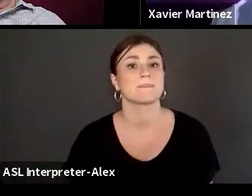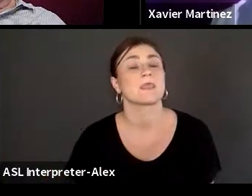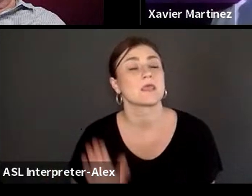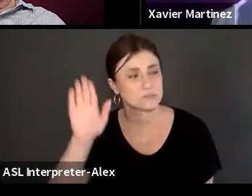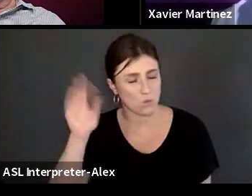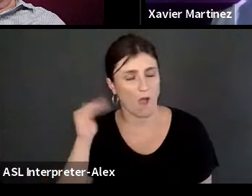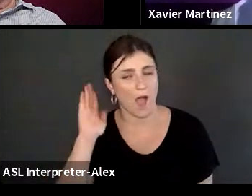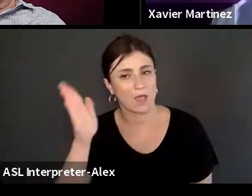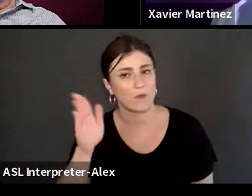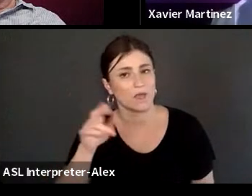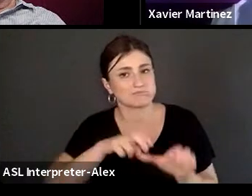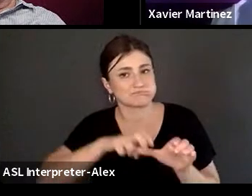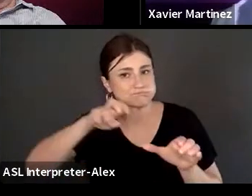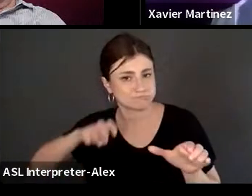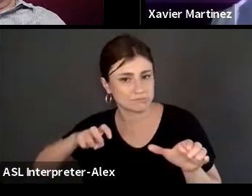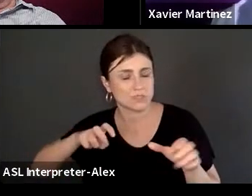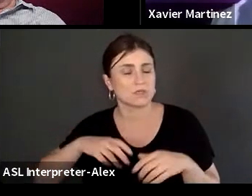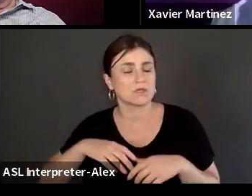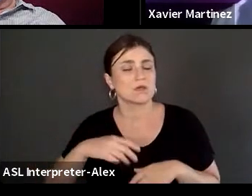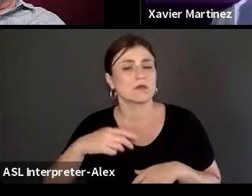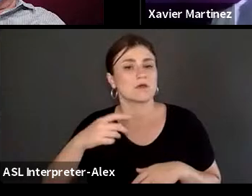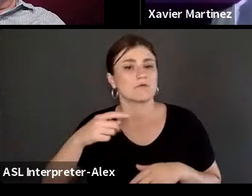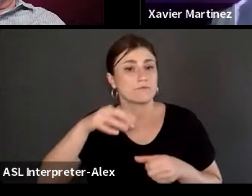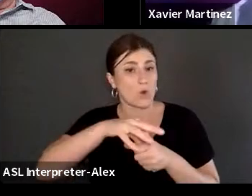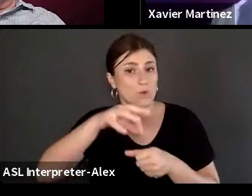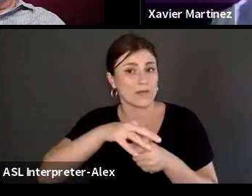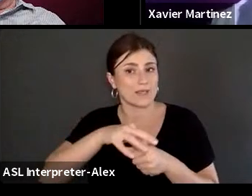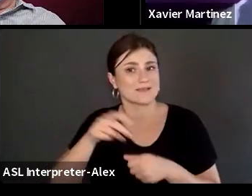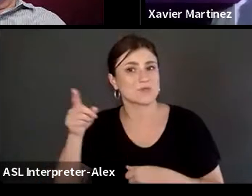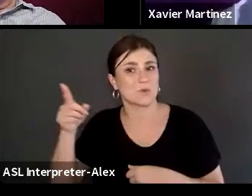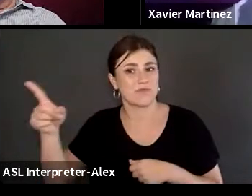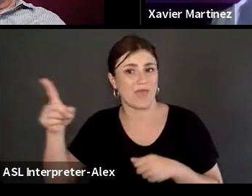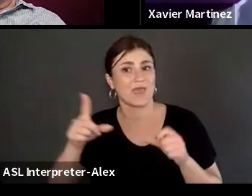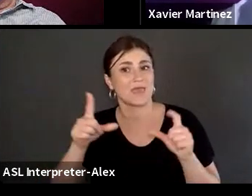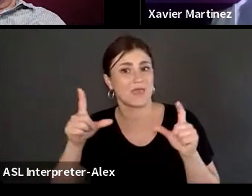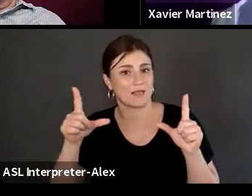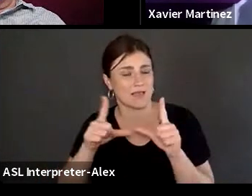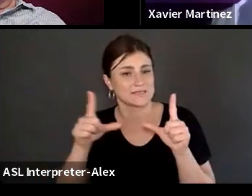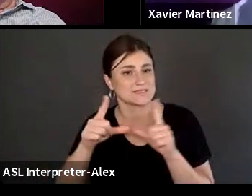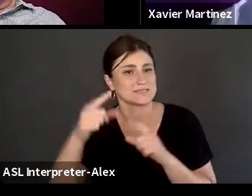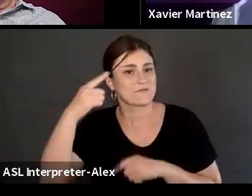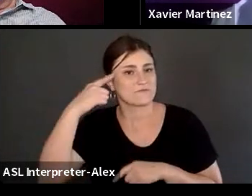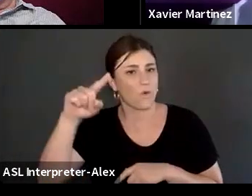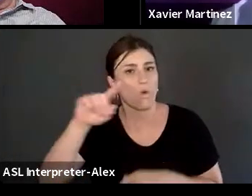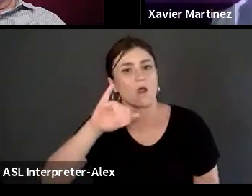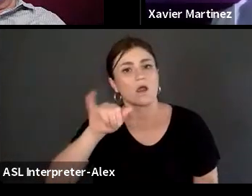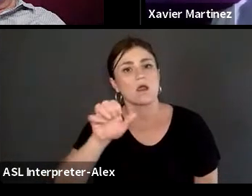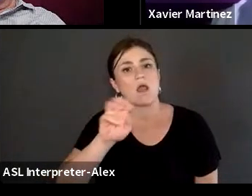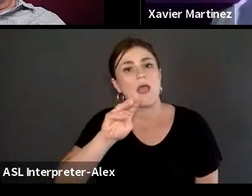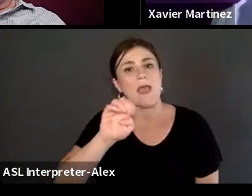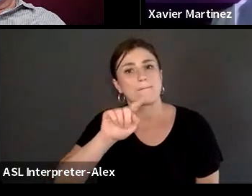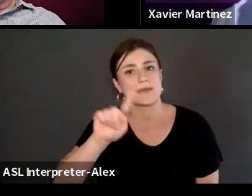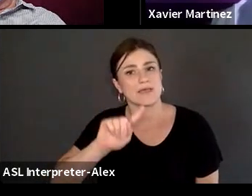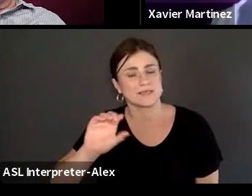on this because they are the licensee and for our pole attachment fees for Jemez Mountains Electric Co-op.